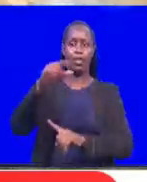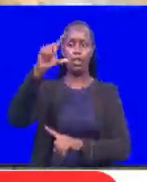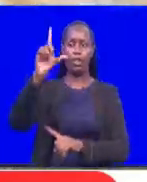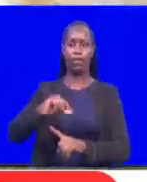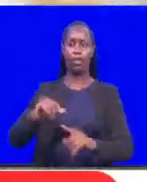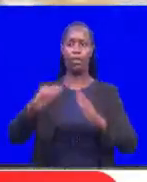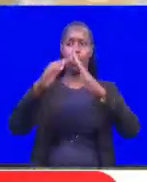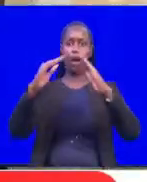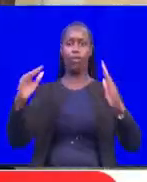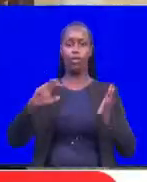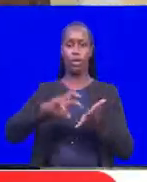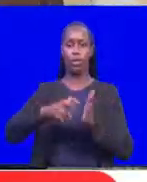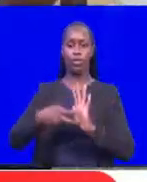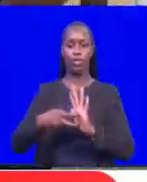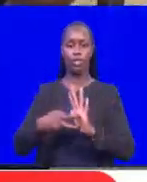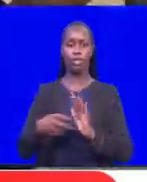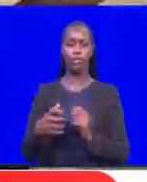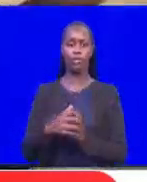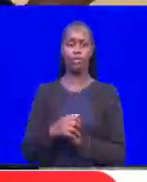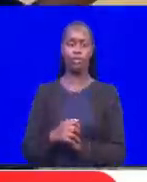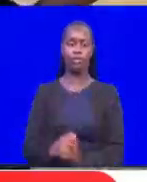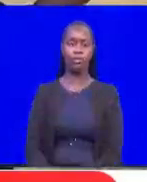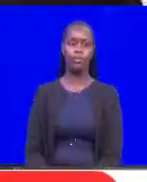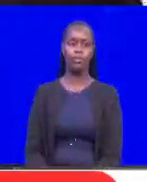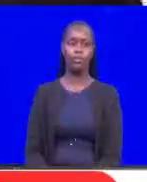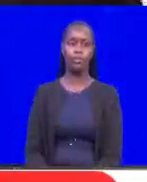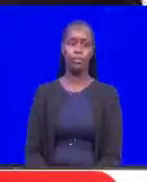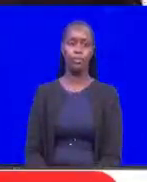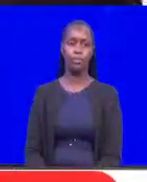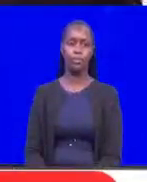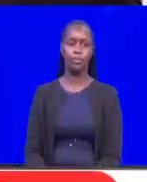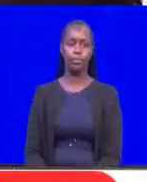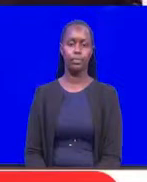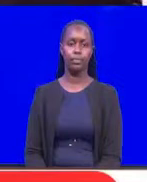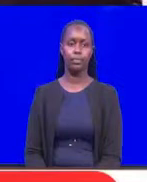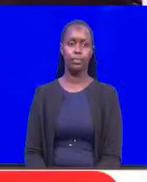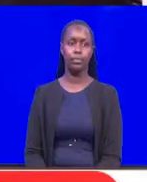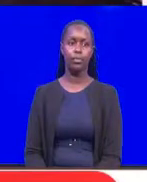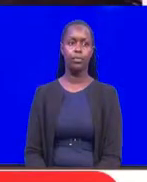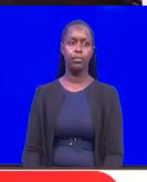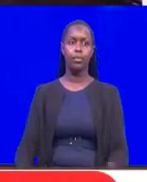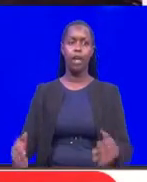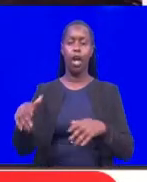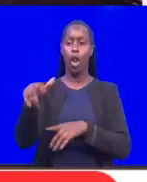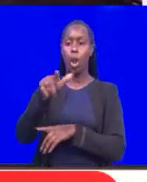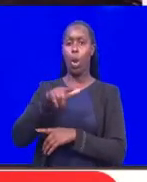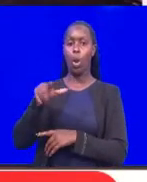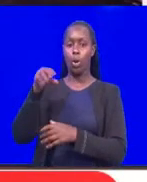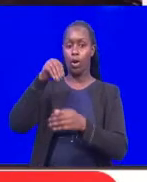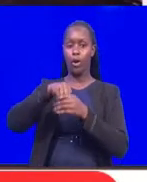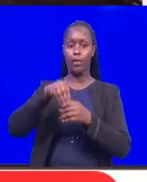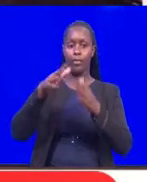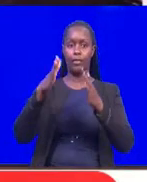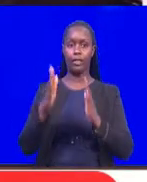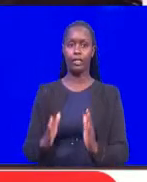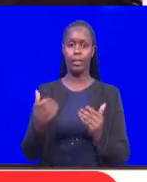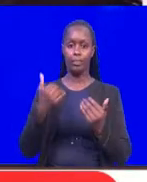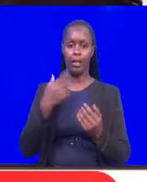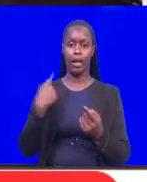project. Runga Evil, TV 47. Now, local investor interest